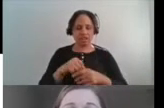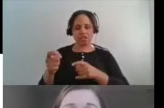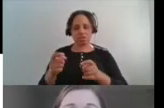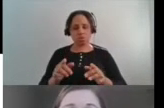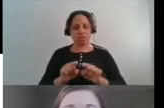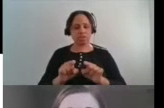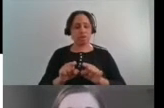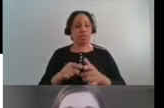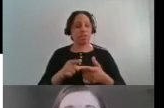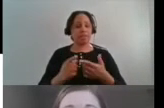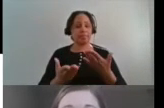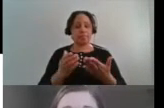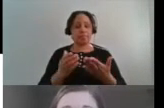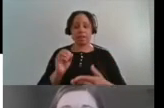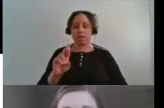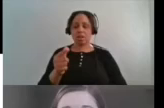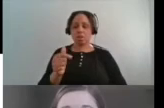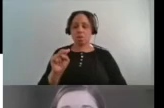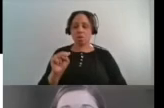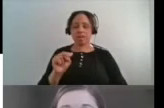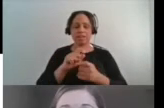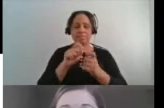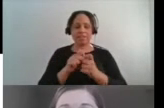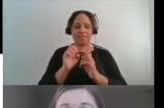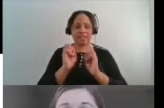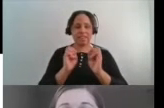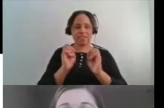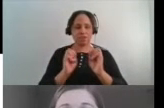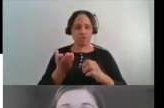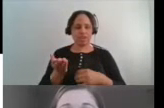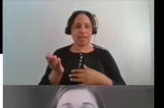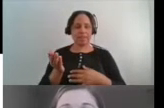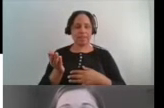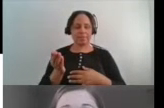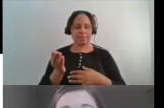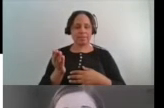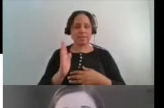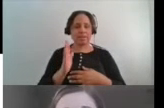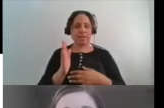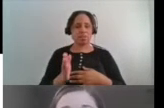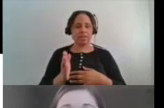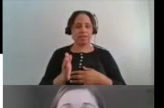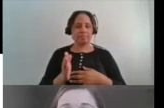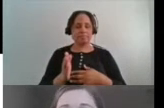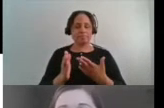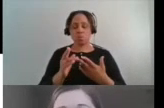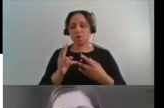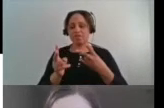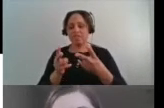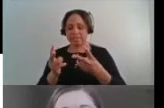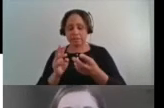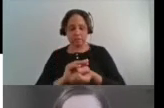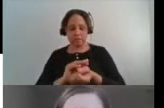some organ-specific evaluation items. So that's gonna consist of a visit with our team and then any